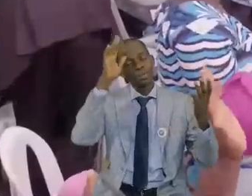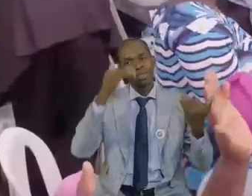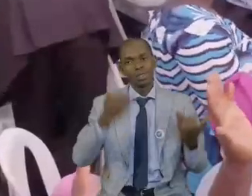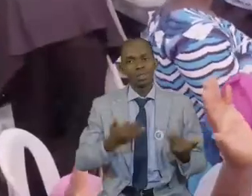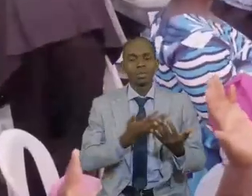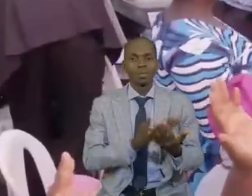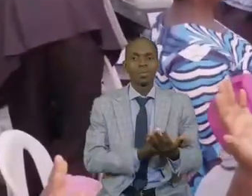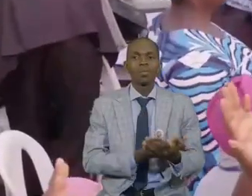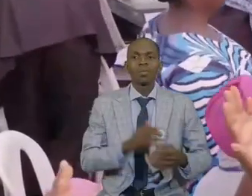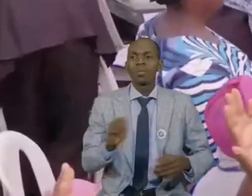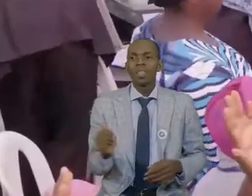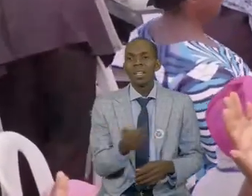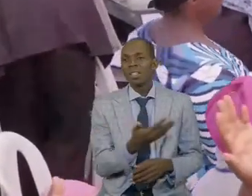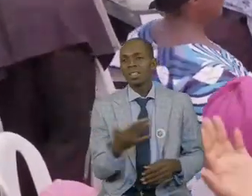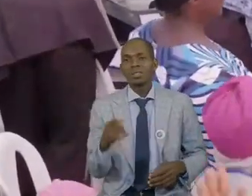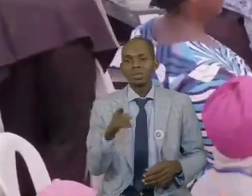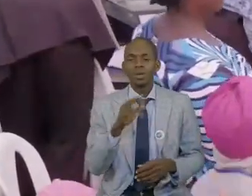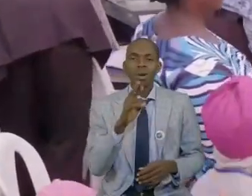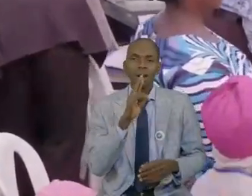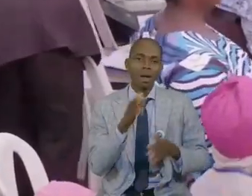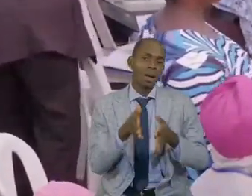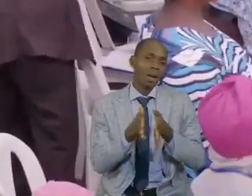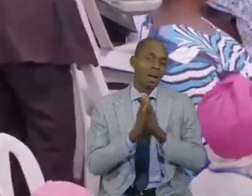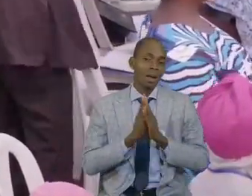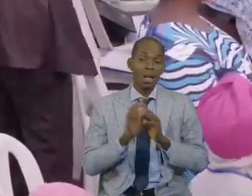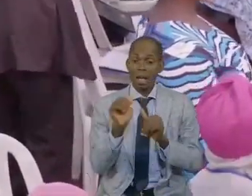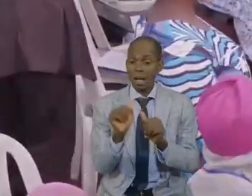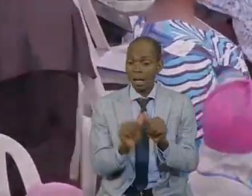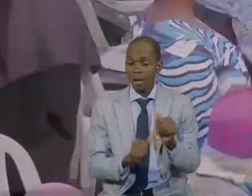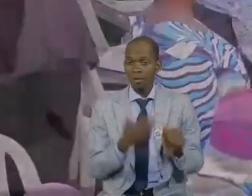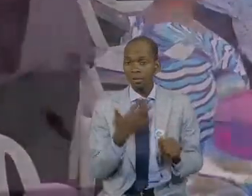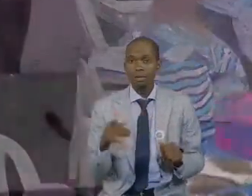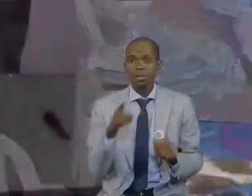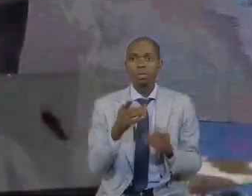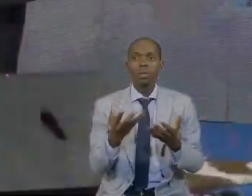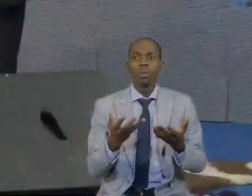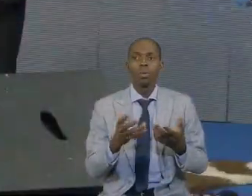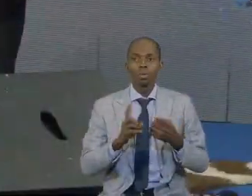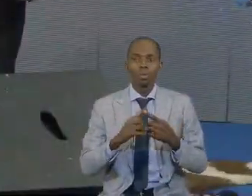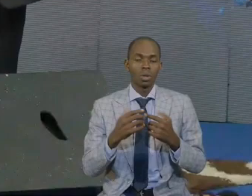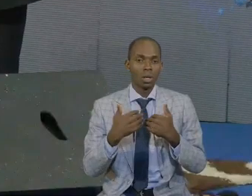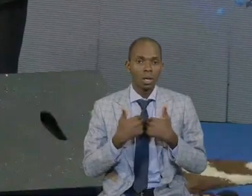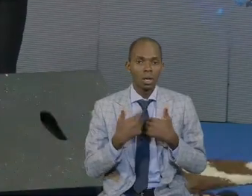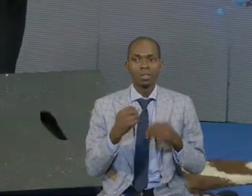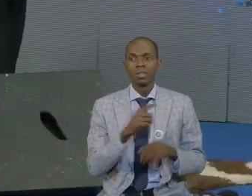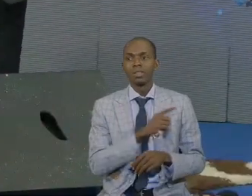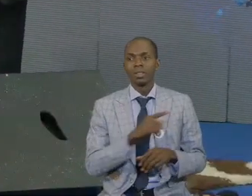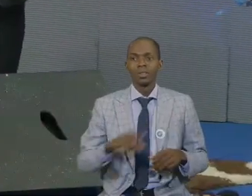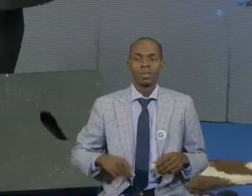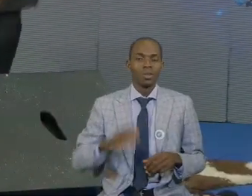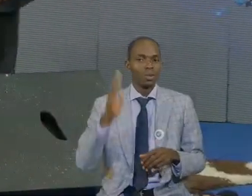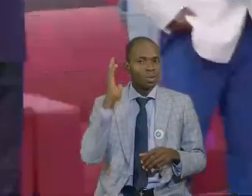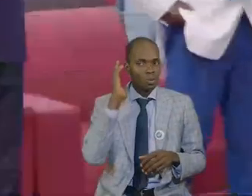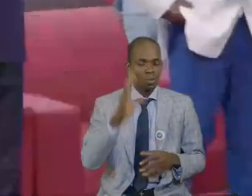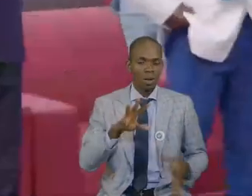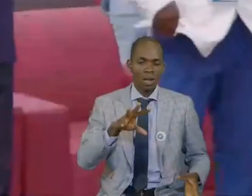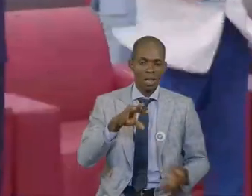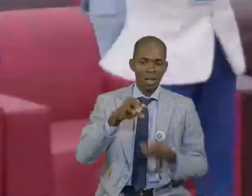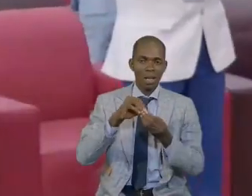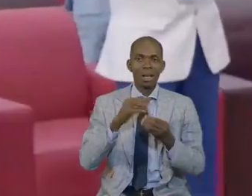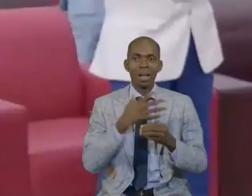Everything you are asking, everything you want to have, the Lord will add and multiply.